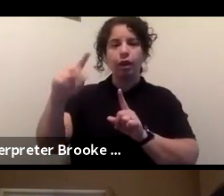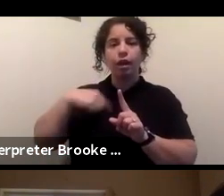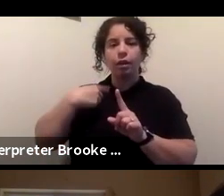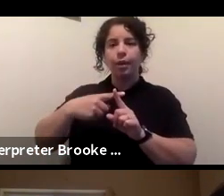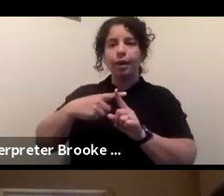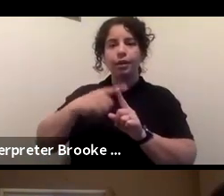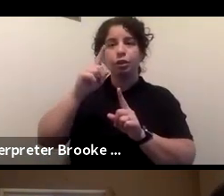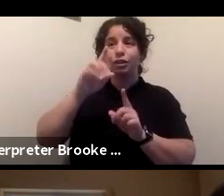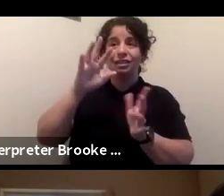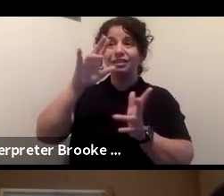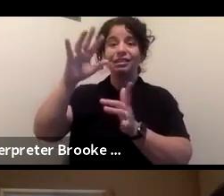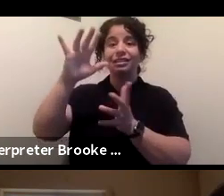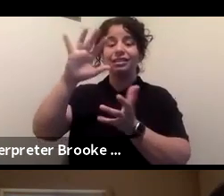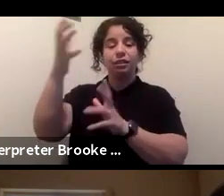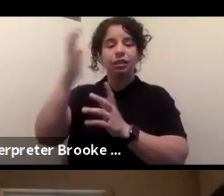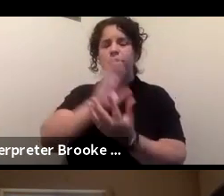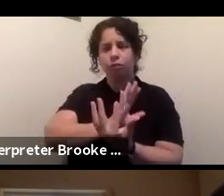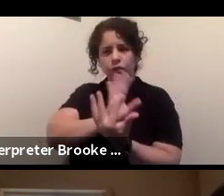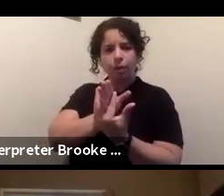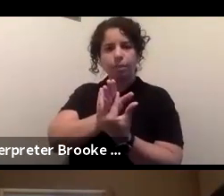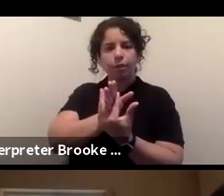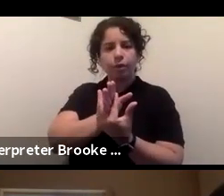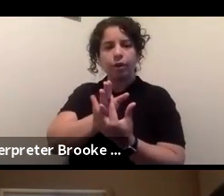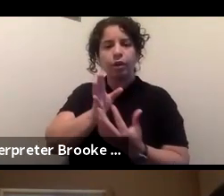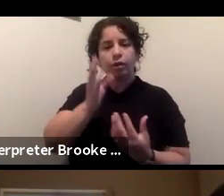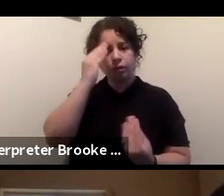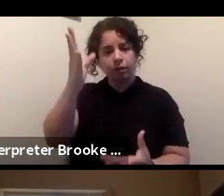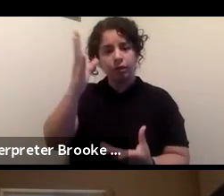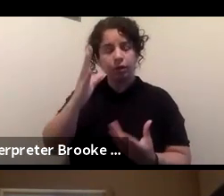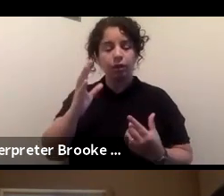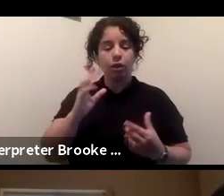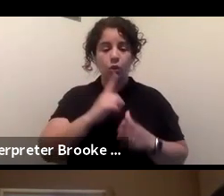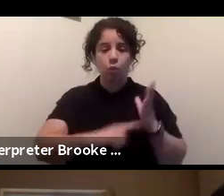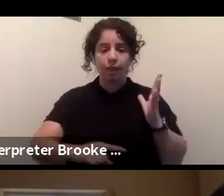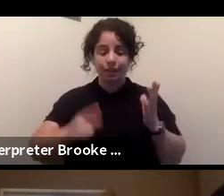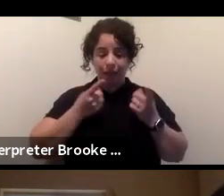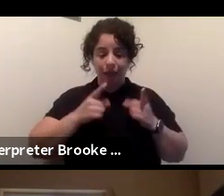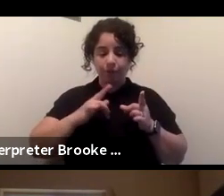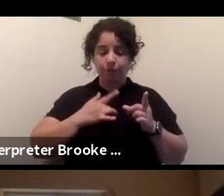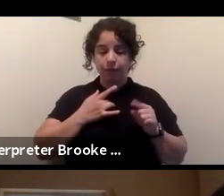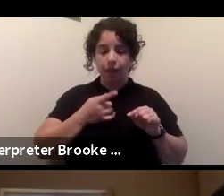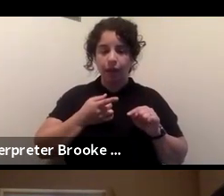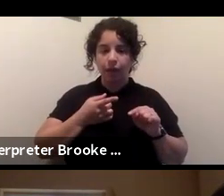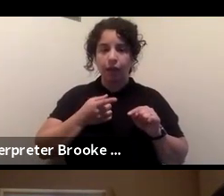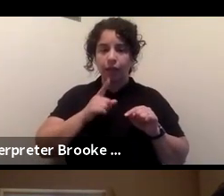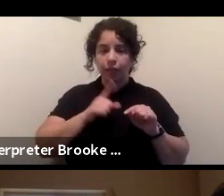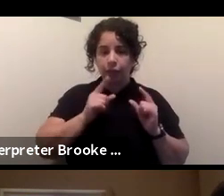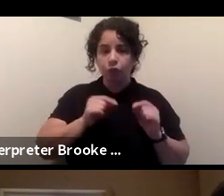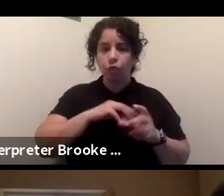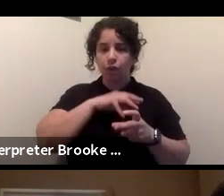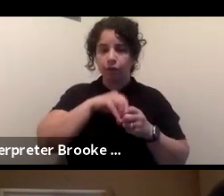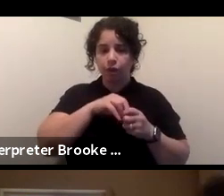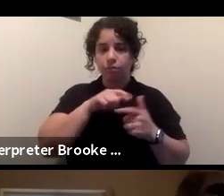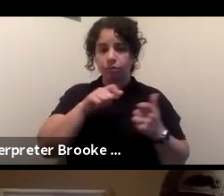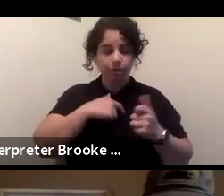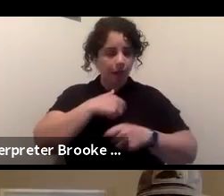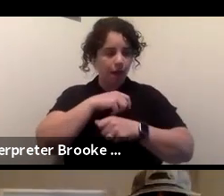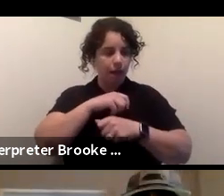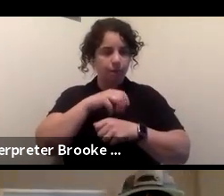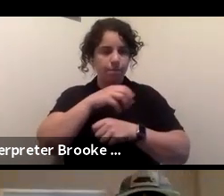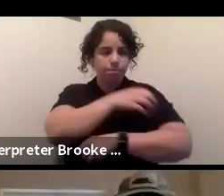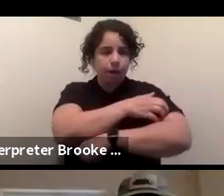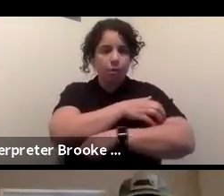our collaborator Carmen Papalia writes, the disabling conditions that limit a person and or community's agency and